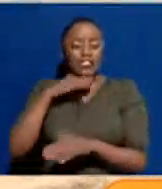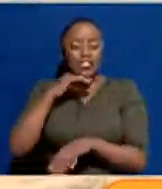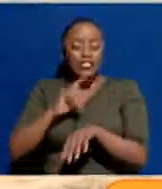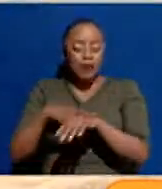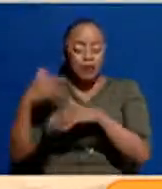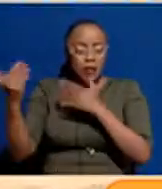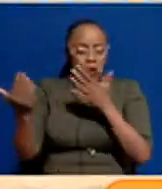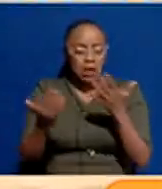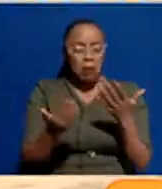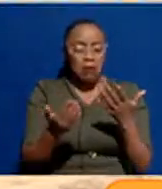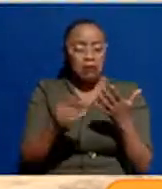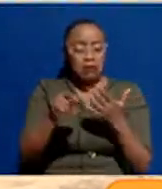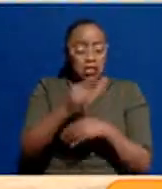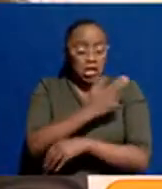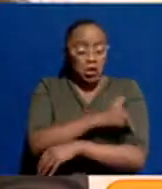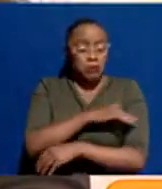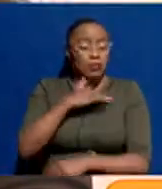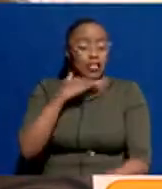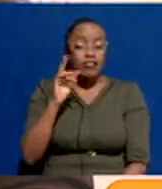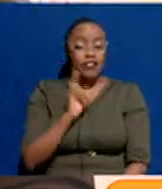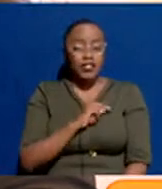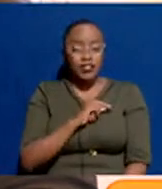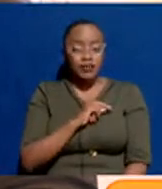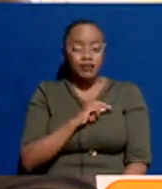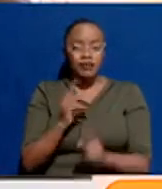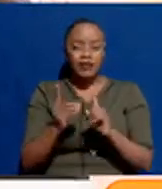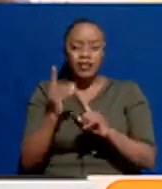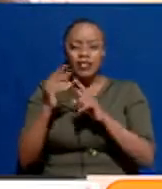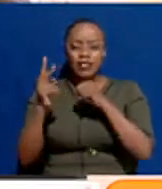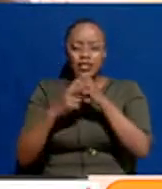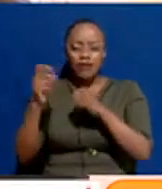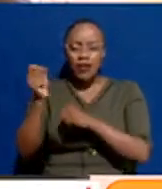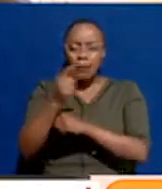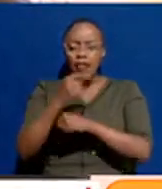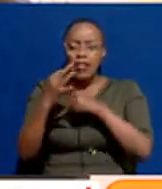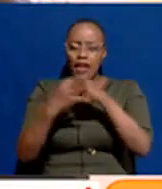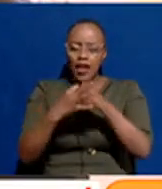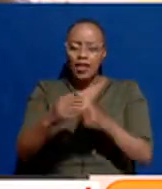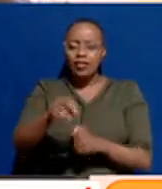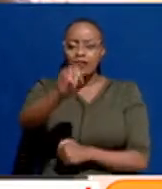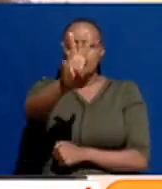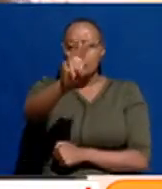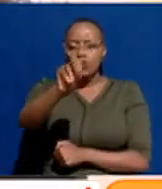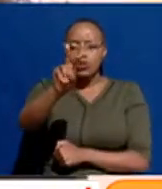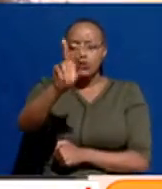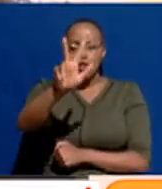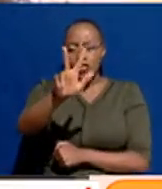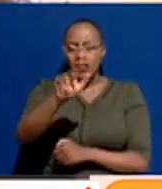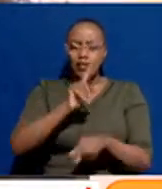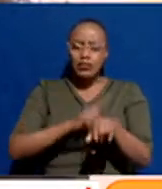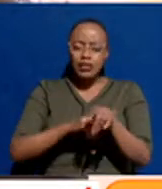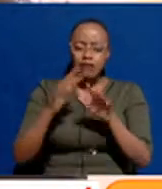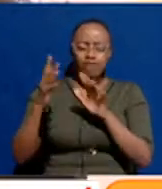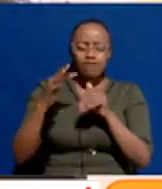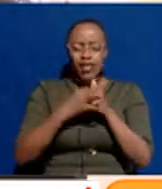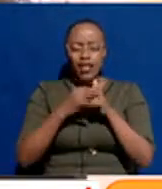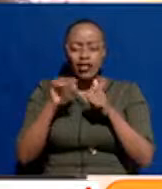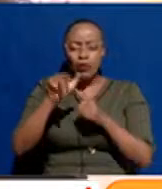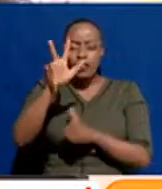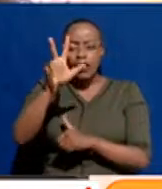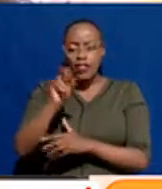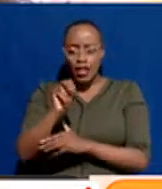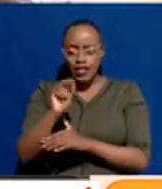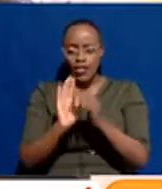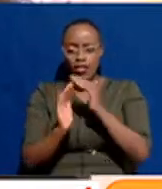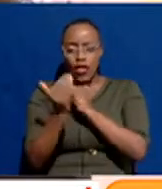when he was brought to the facility. On 7th of August 2023, at around 8:30 a.m.,